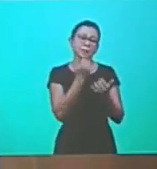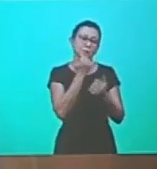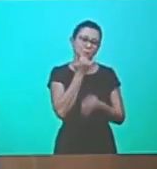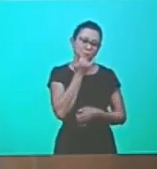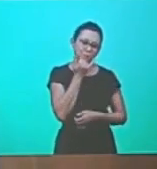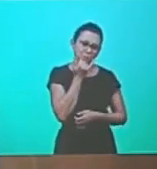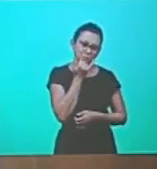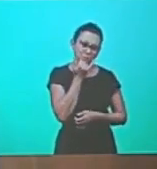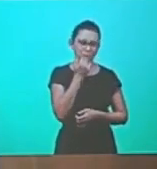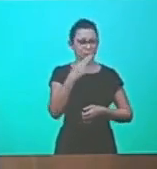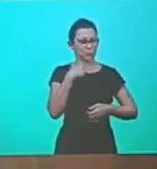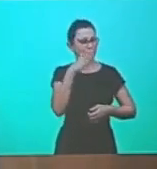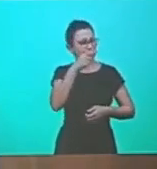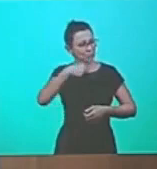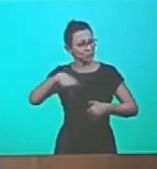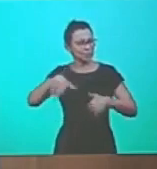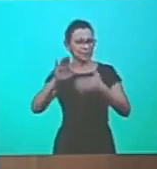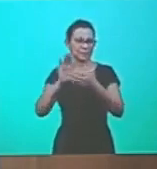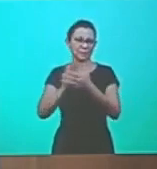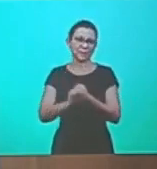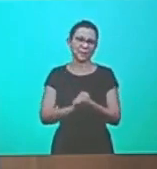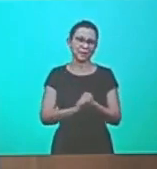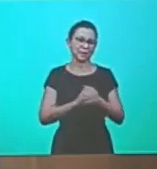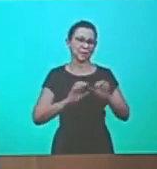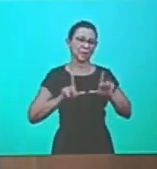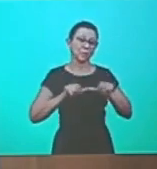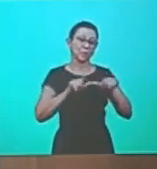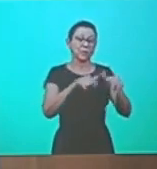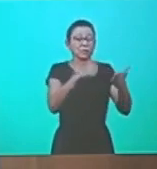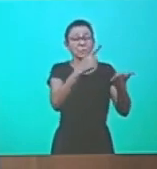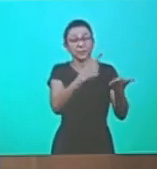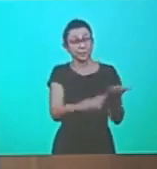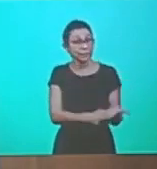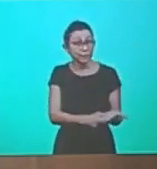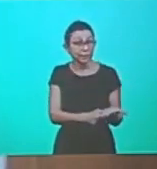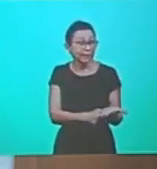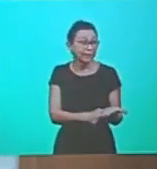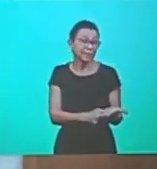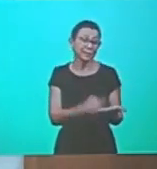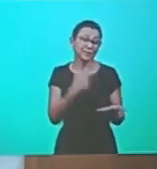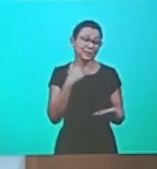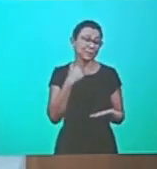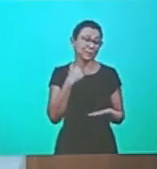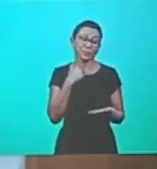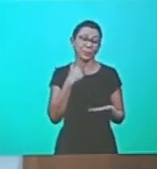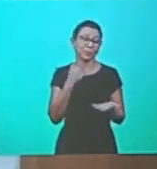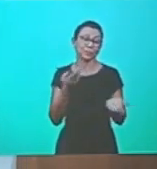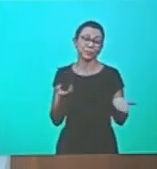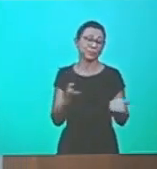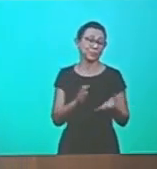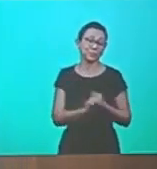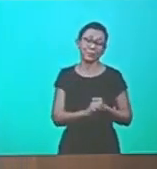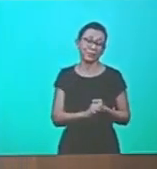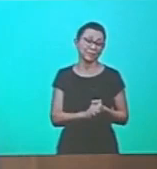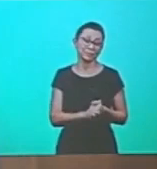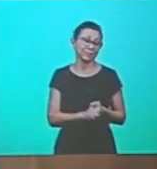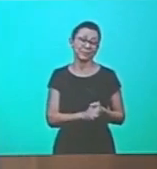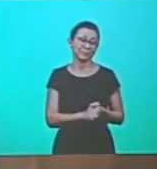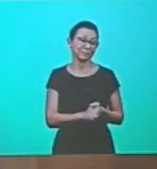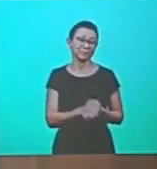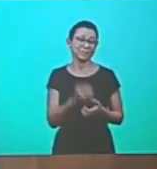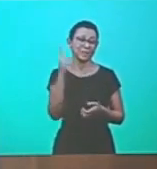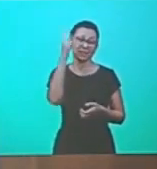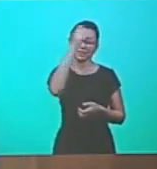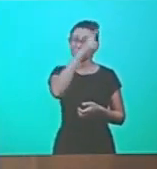listen, unfortunately I won't be able to attend. I have other things to do. I have a trip planned. I can't go